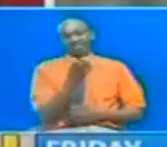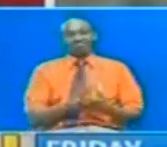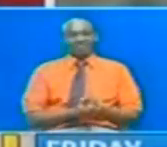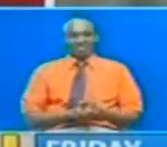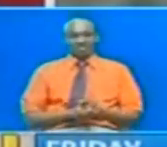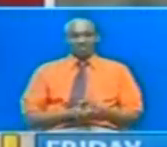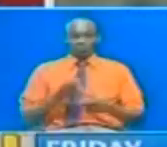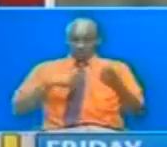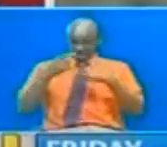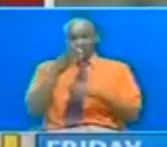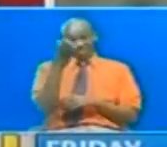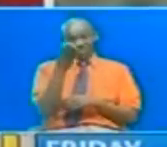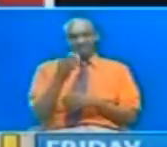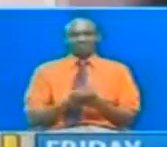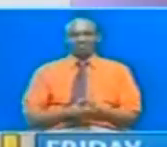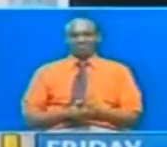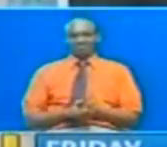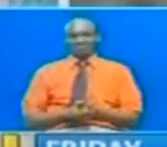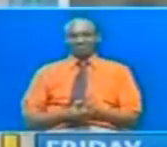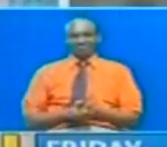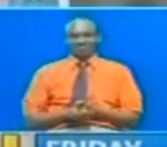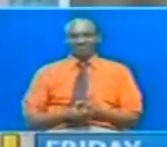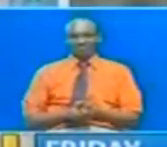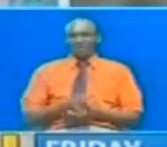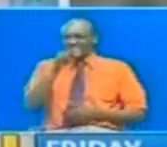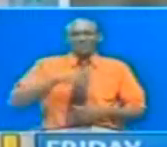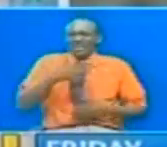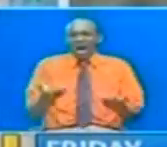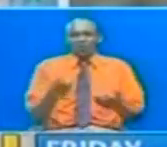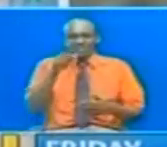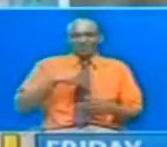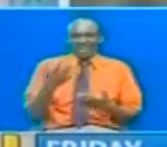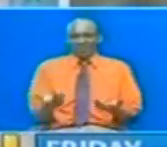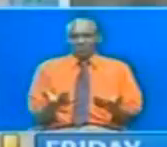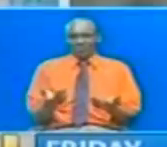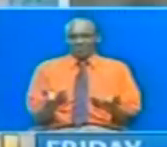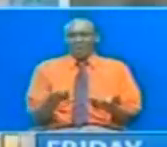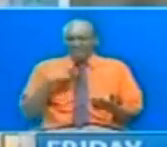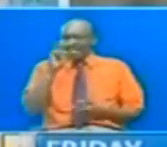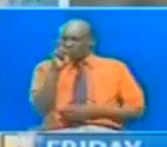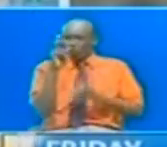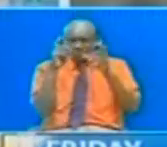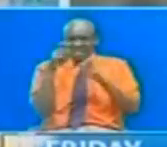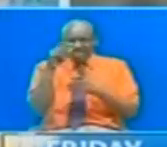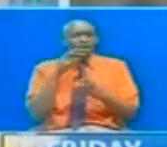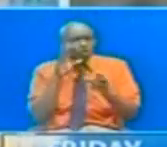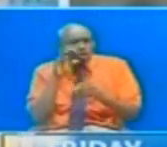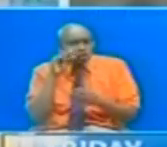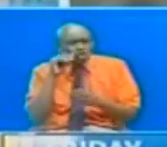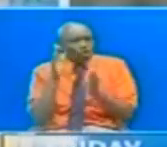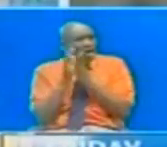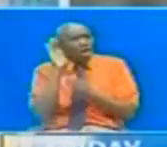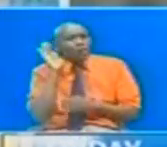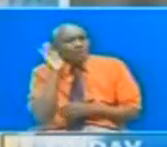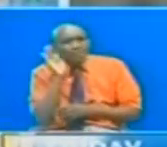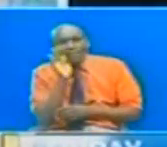wendu kaperform huko? Eh. Wow. Ulifilaje ni nini alikuwa anakuambia? Sababu picha nyingine hapo nimeona ni kama anakuambia kitu kwa masikio.